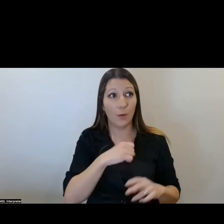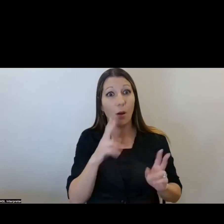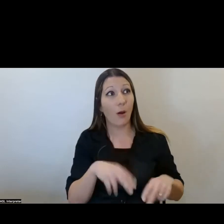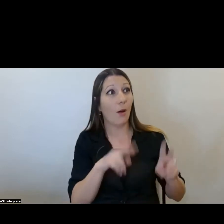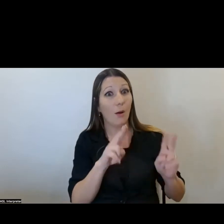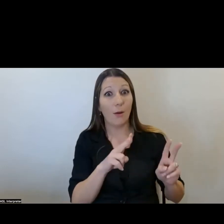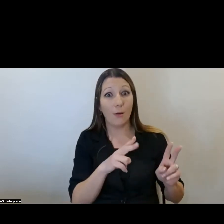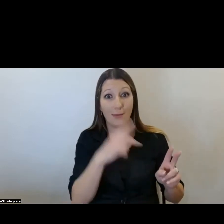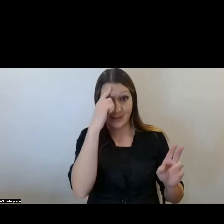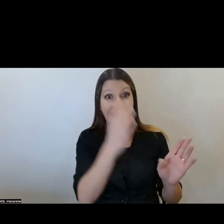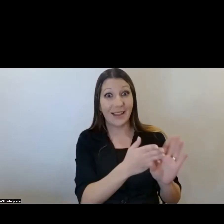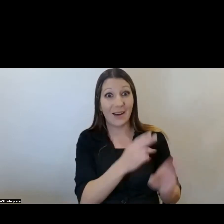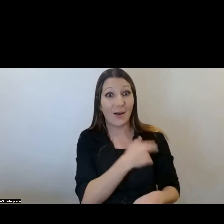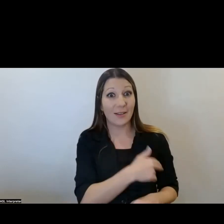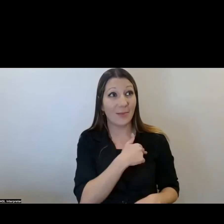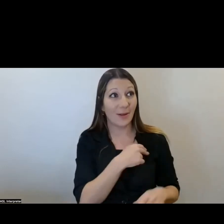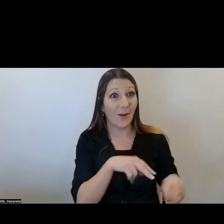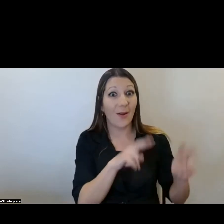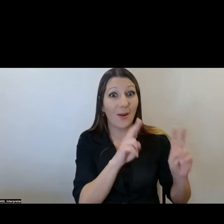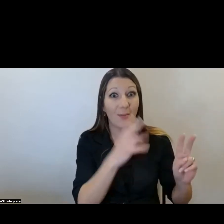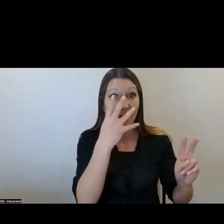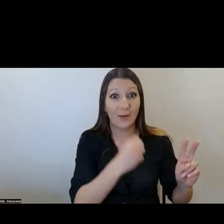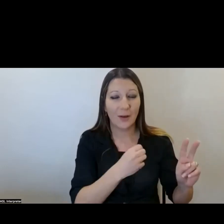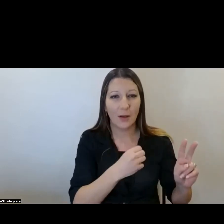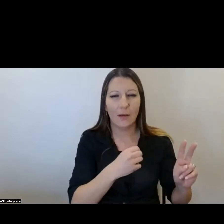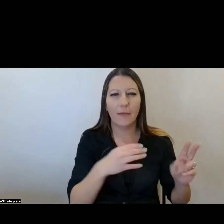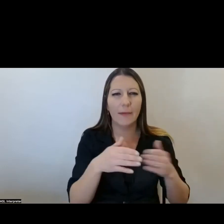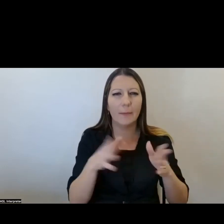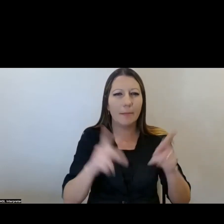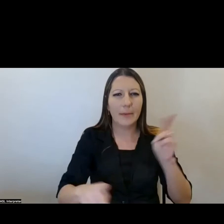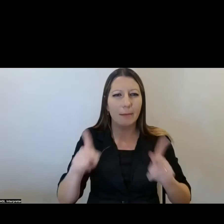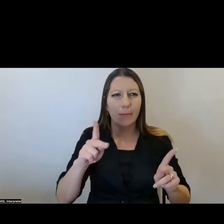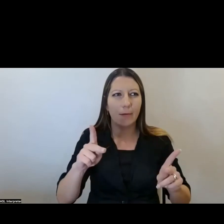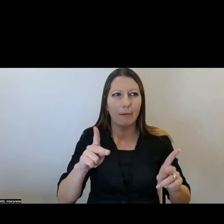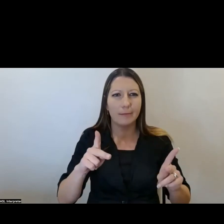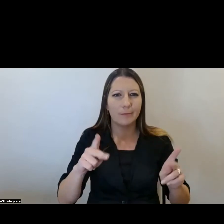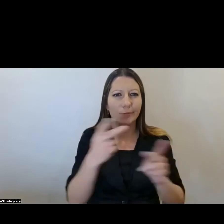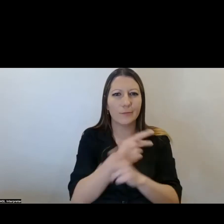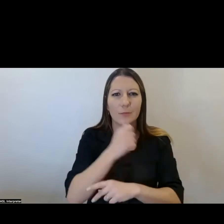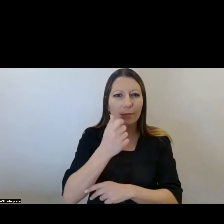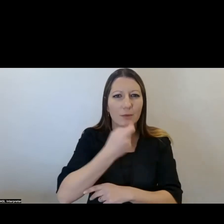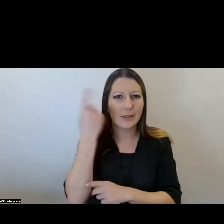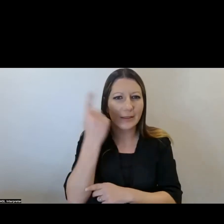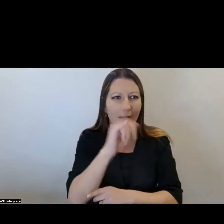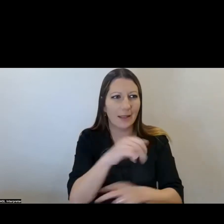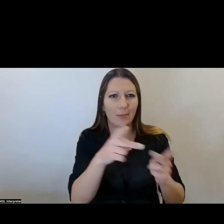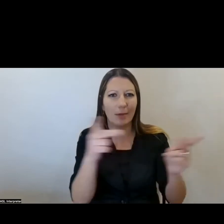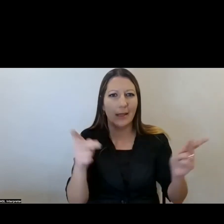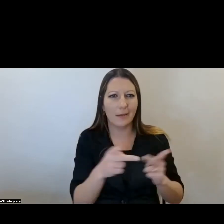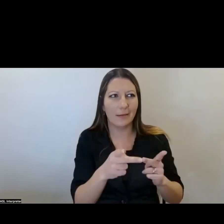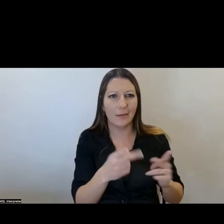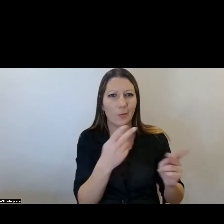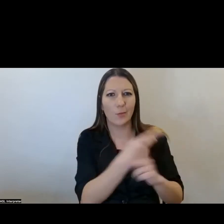in the sort of popular or public imagination, which isn't helpful, right? It's